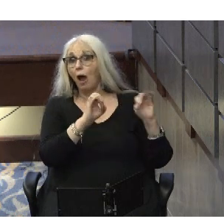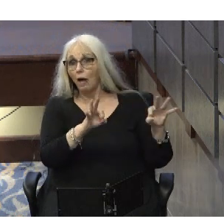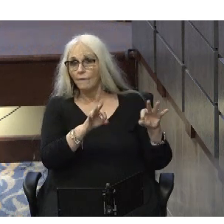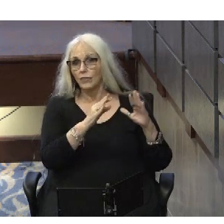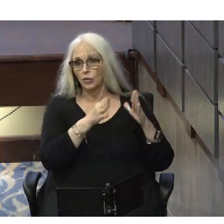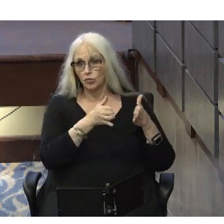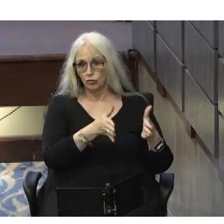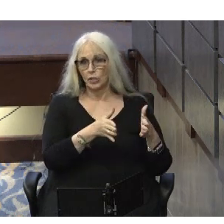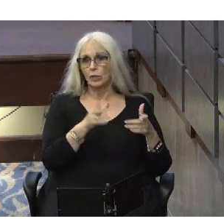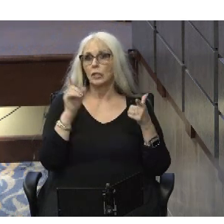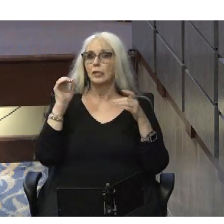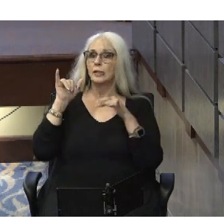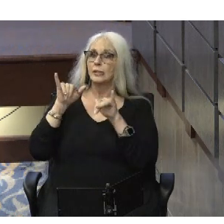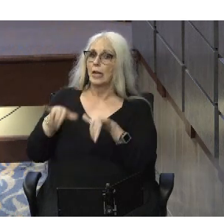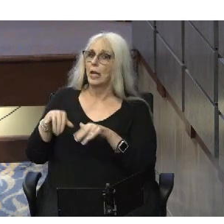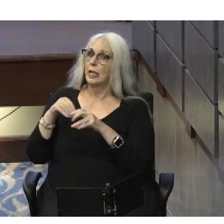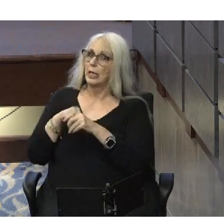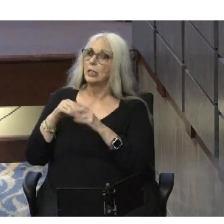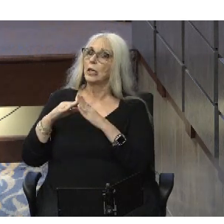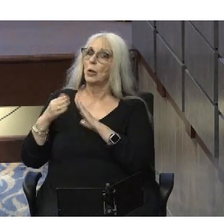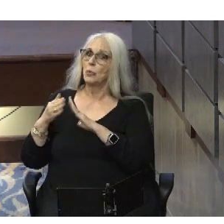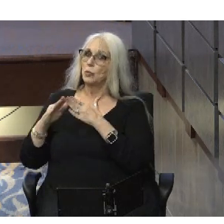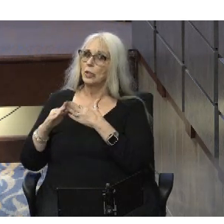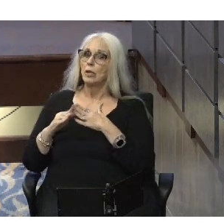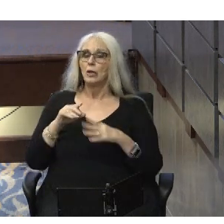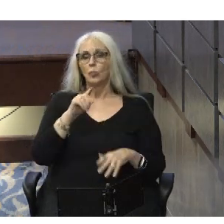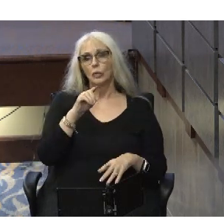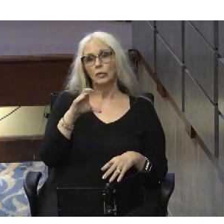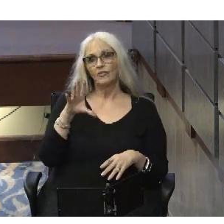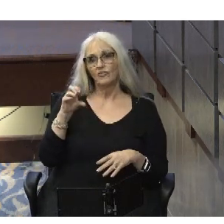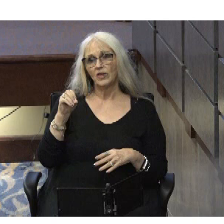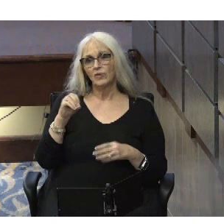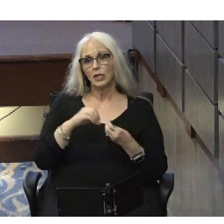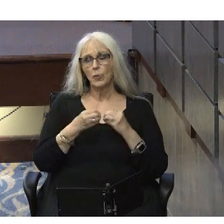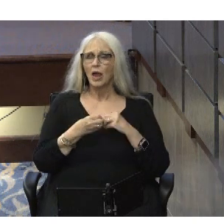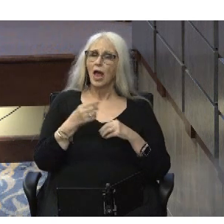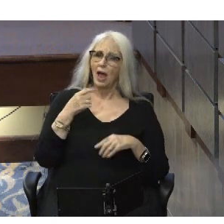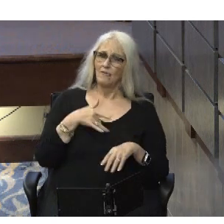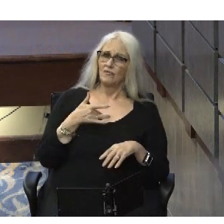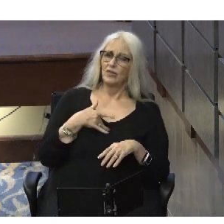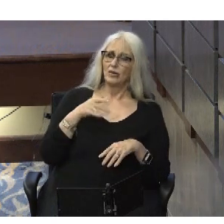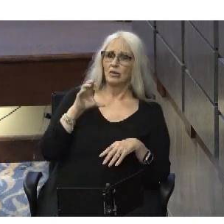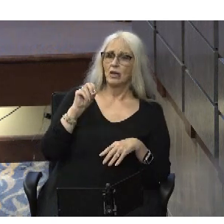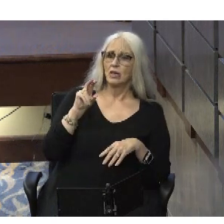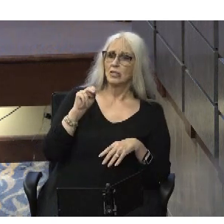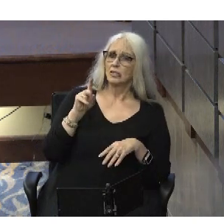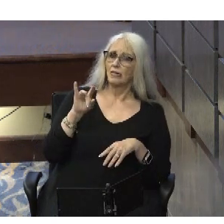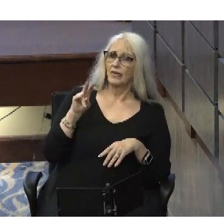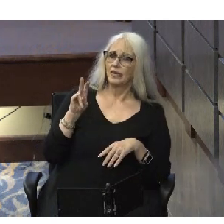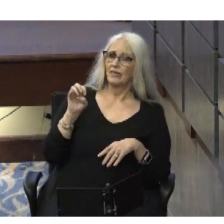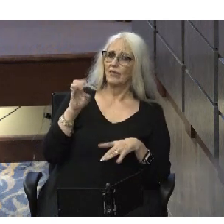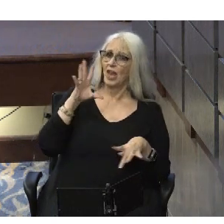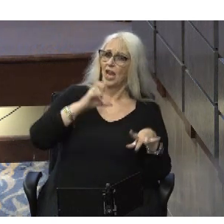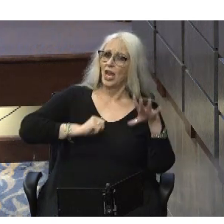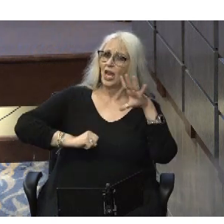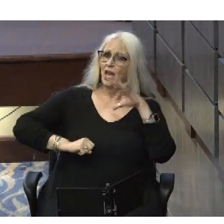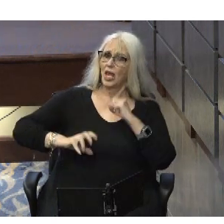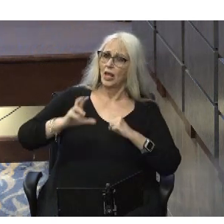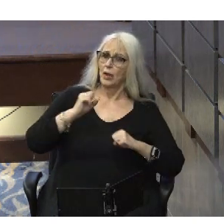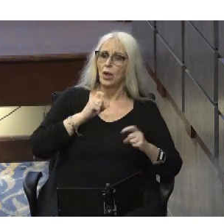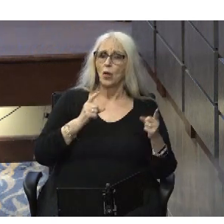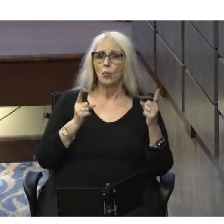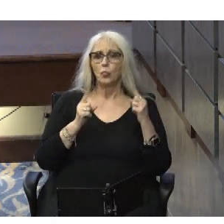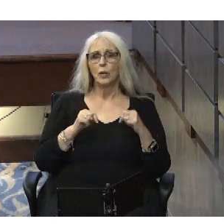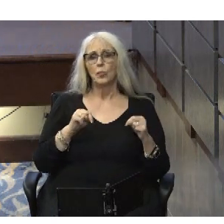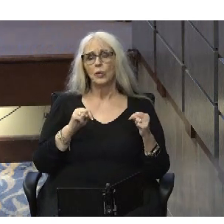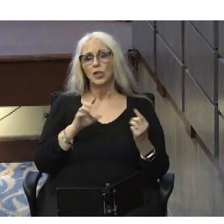Now, this 150 number, I believe, is a conservative guesstimate. As we engage the